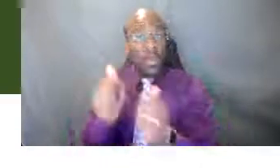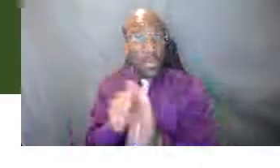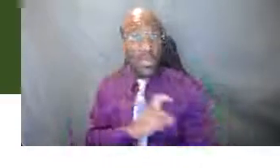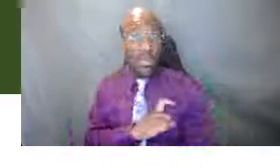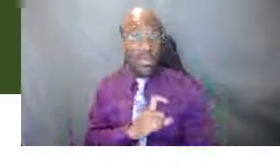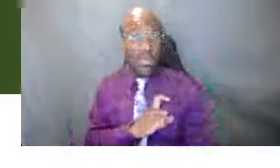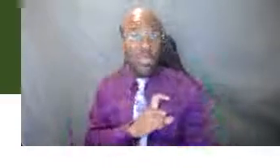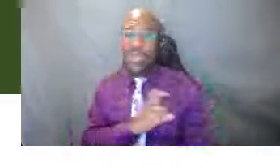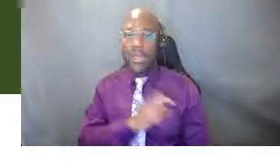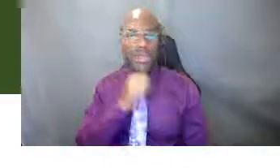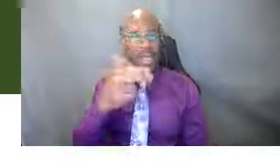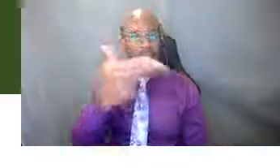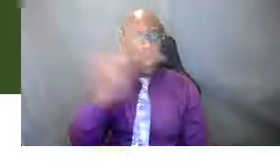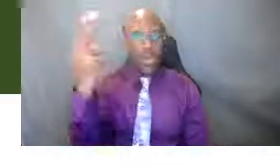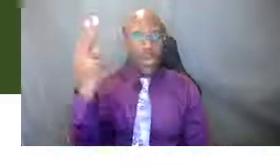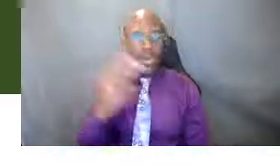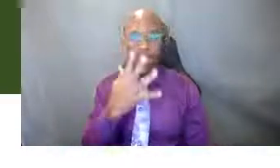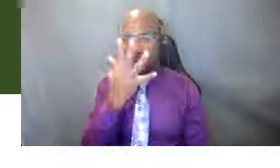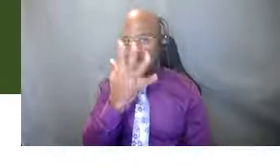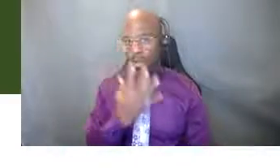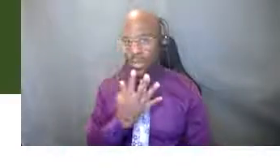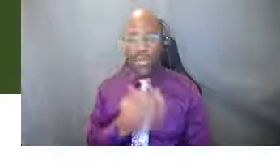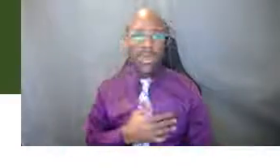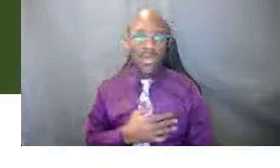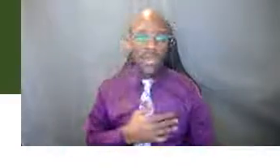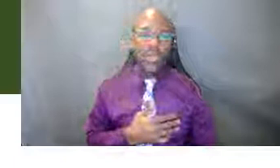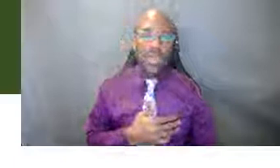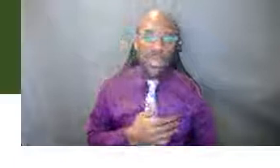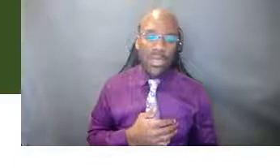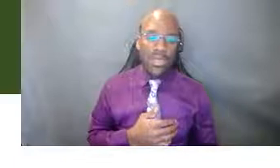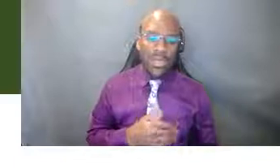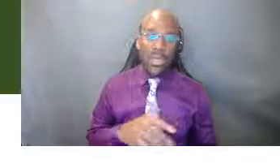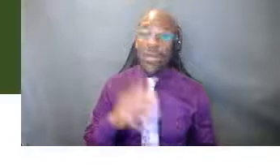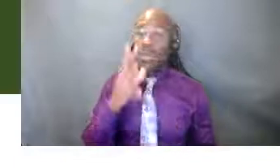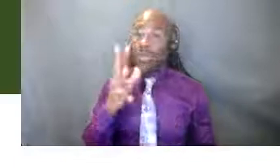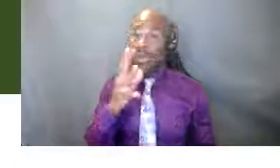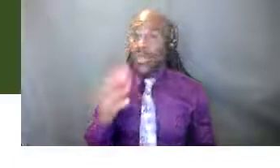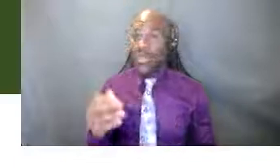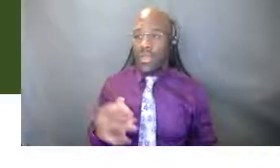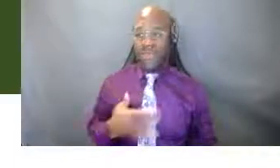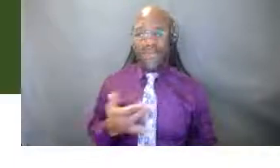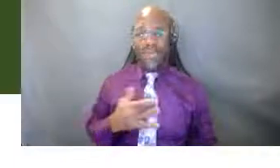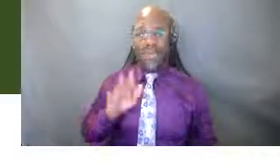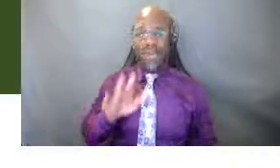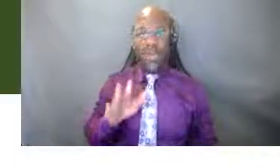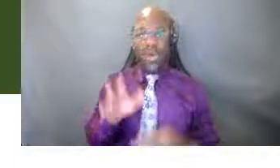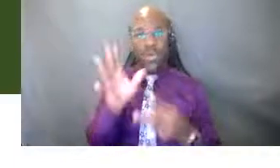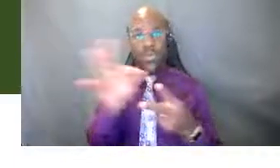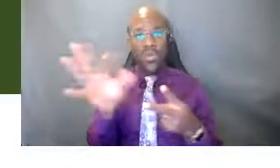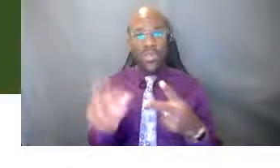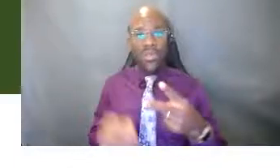only response they have is the police. And if this aggressive